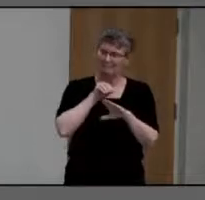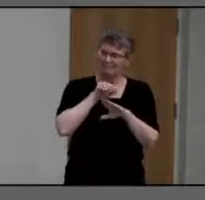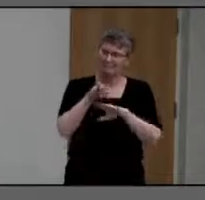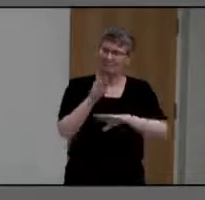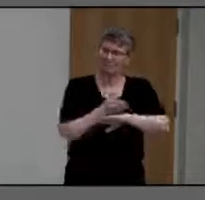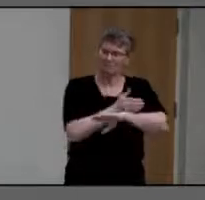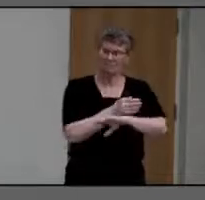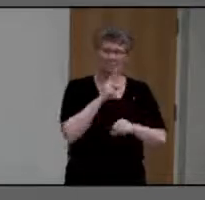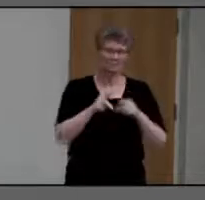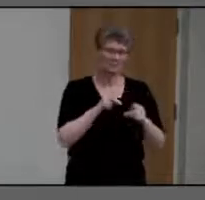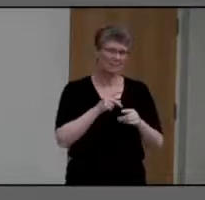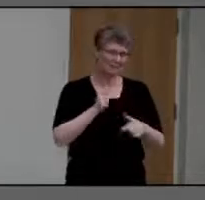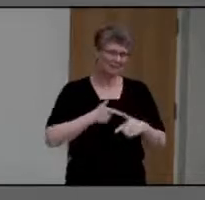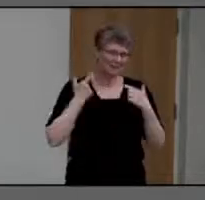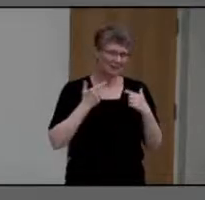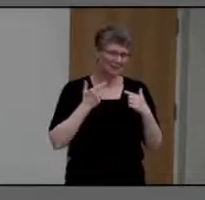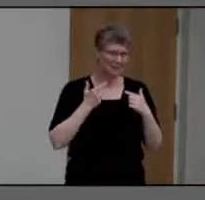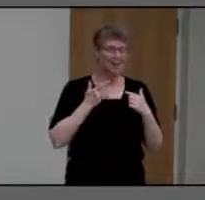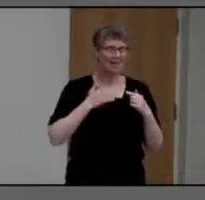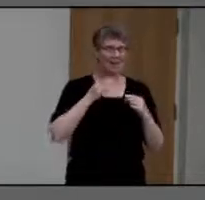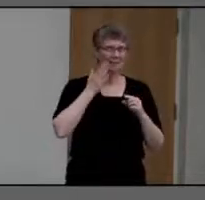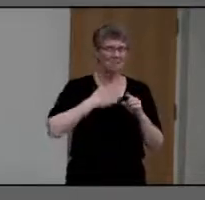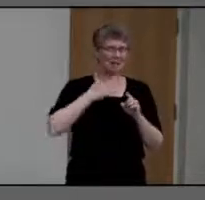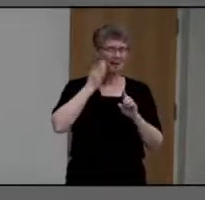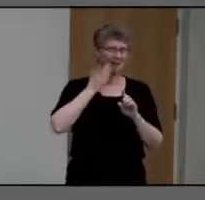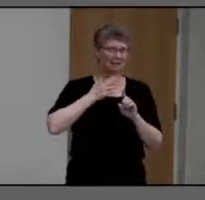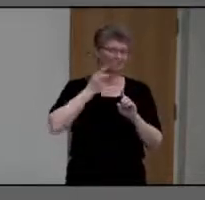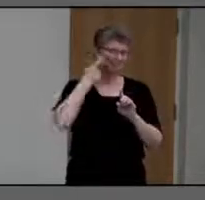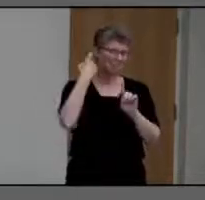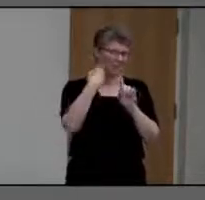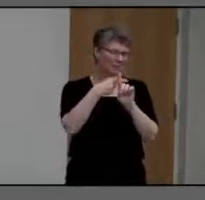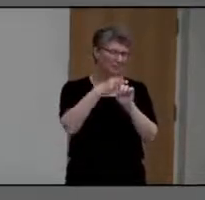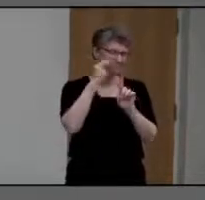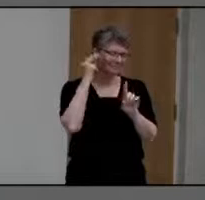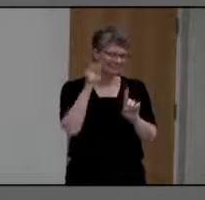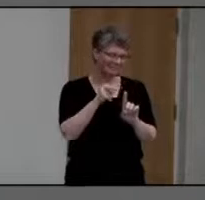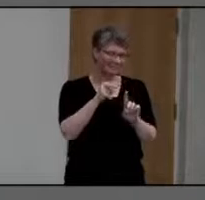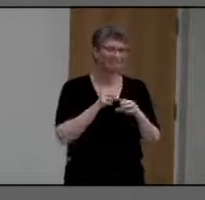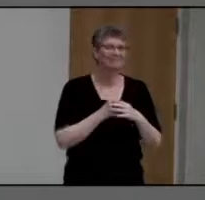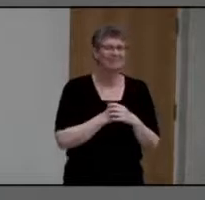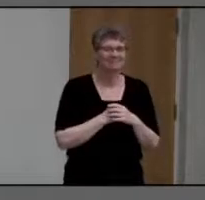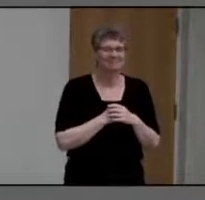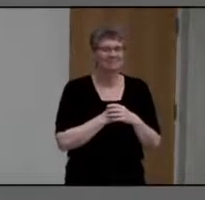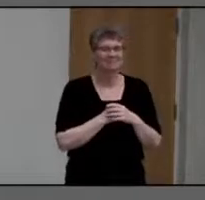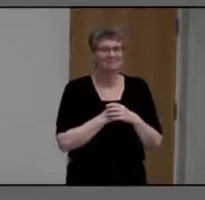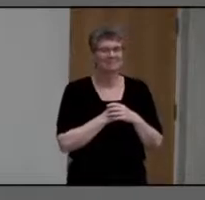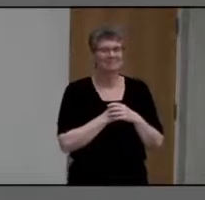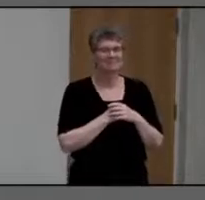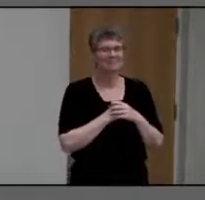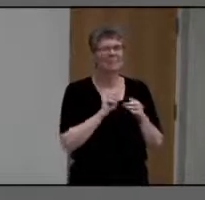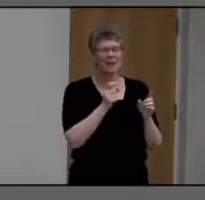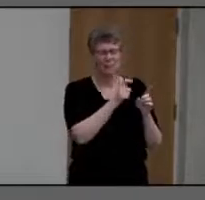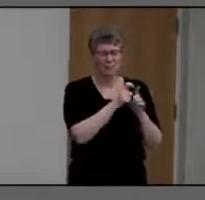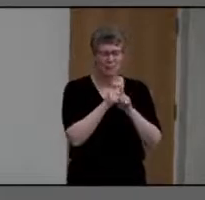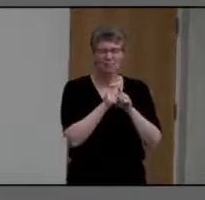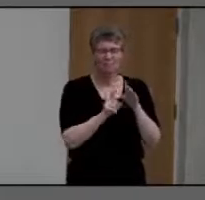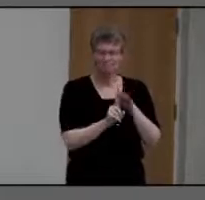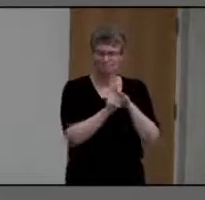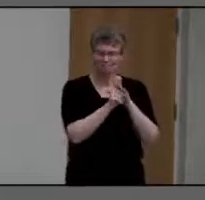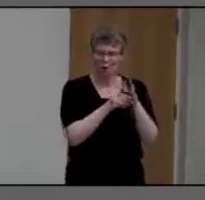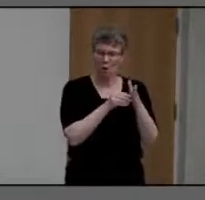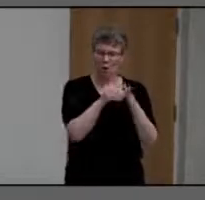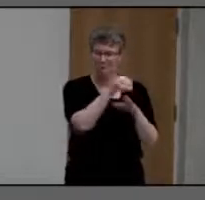my optimistic self. I think the word that came up many times was trust.